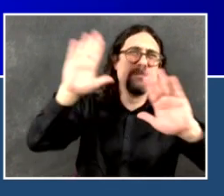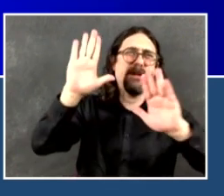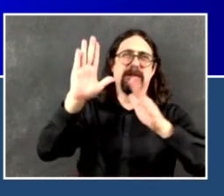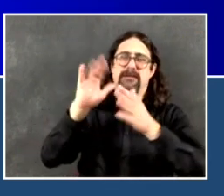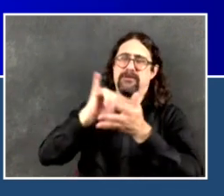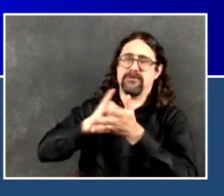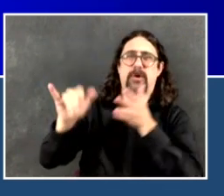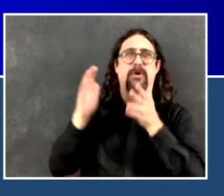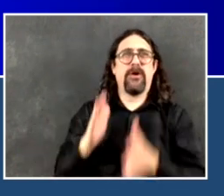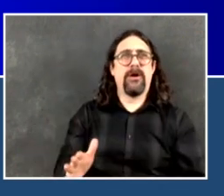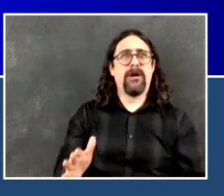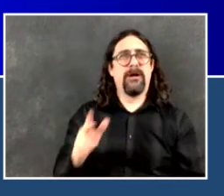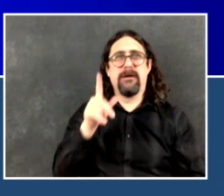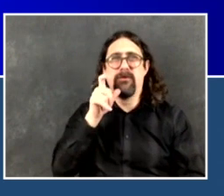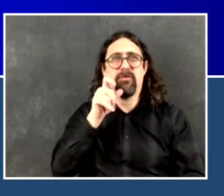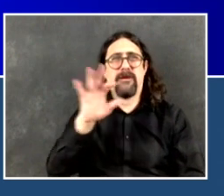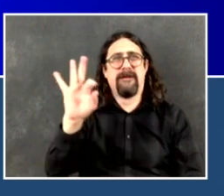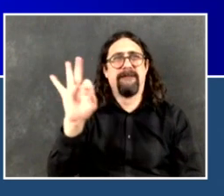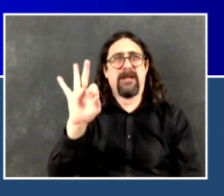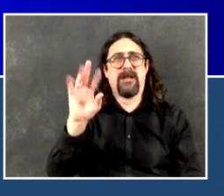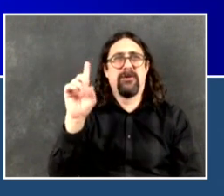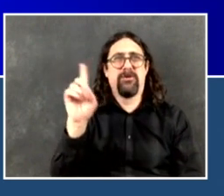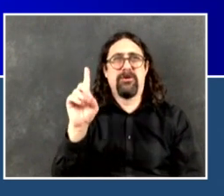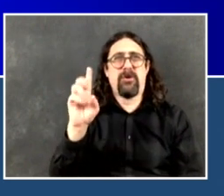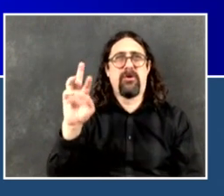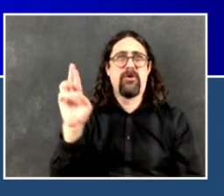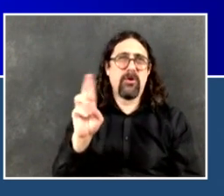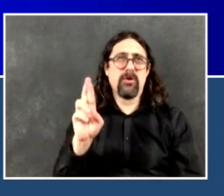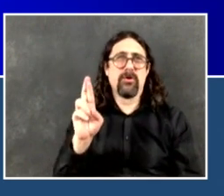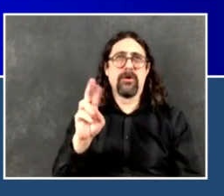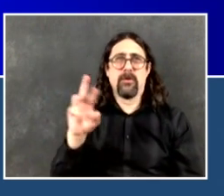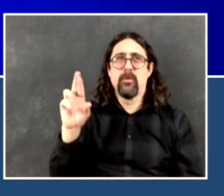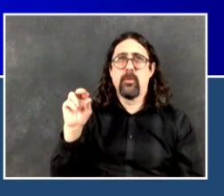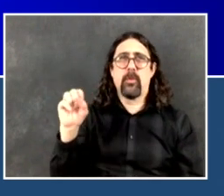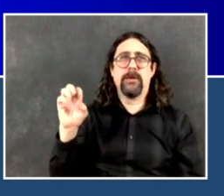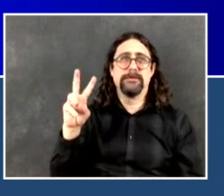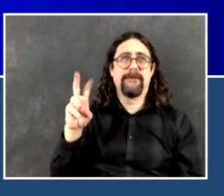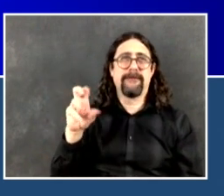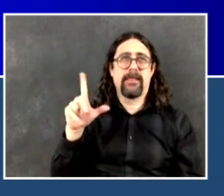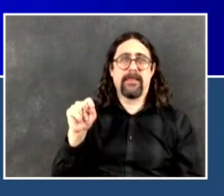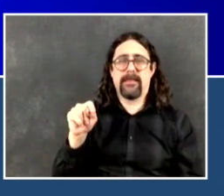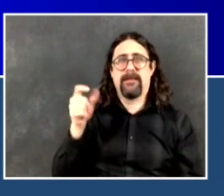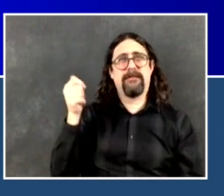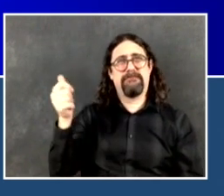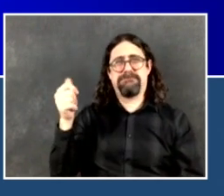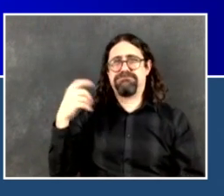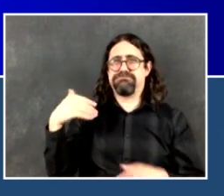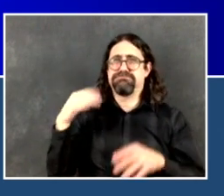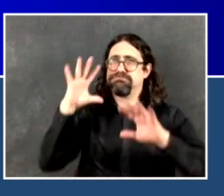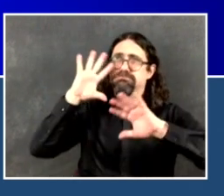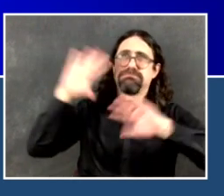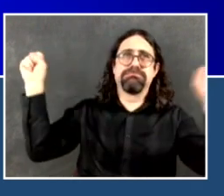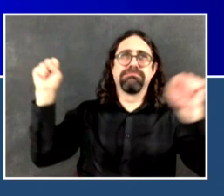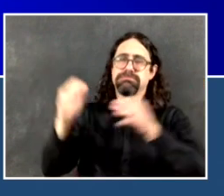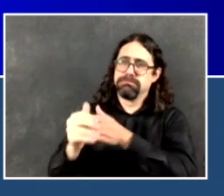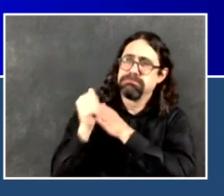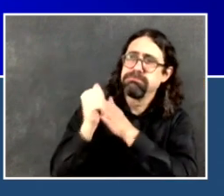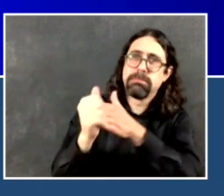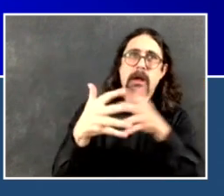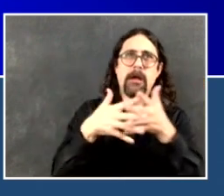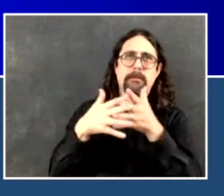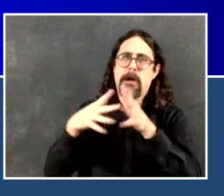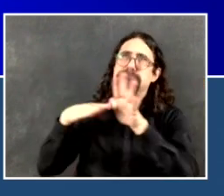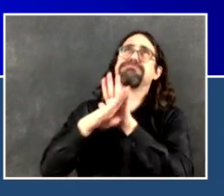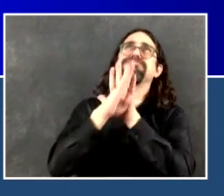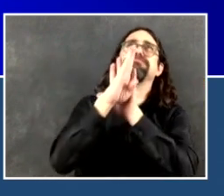just rebuild what was happening that day before the stock market crashed in 1929. I want you to remember this.